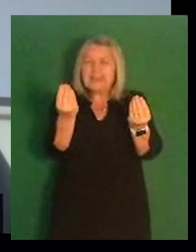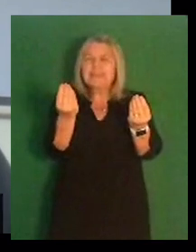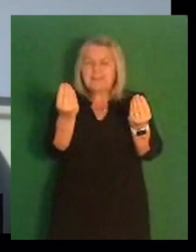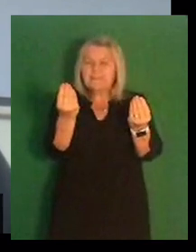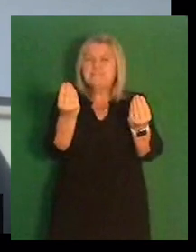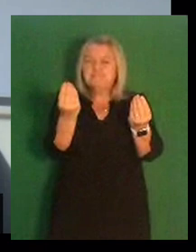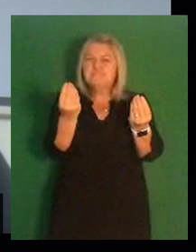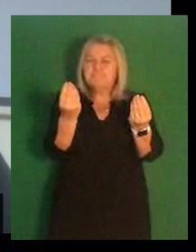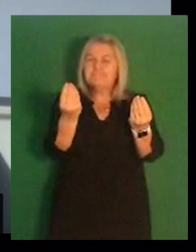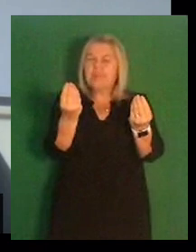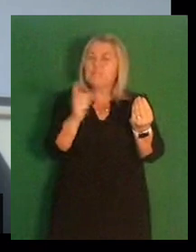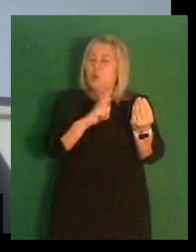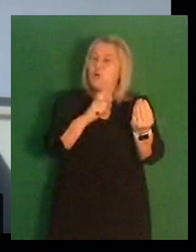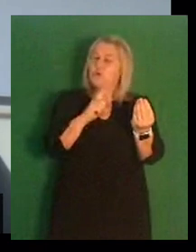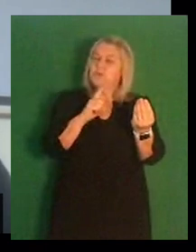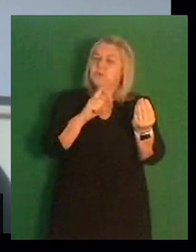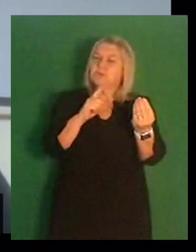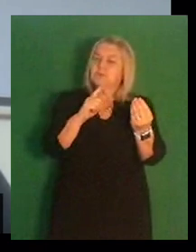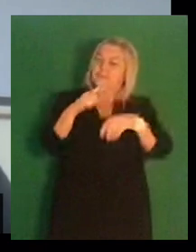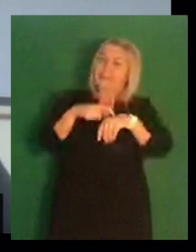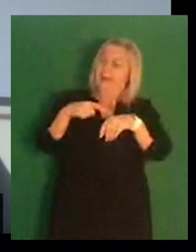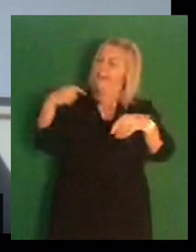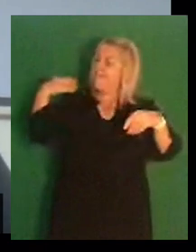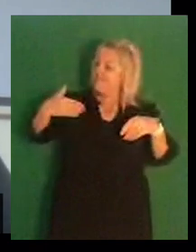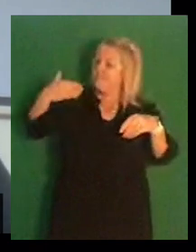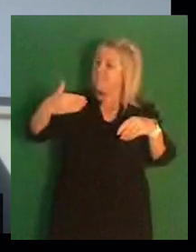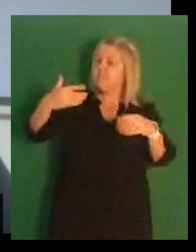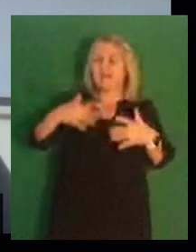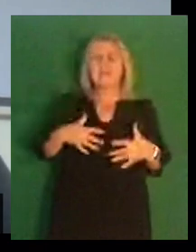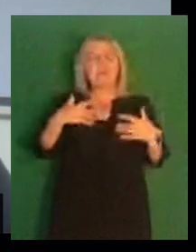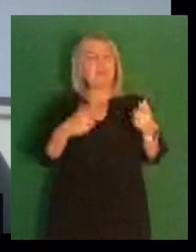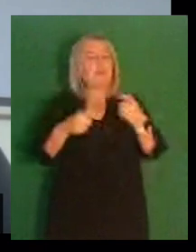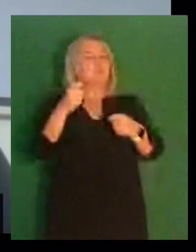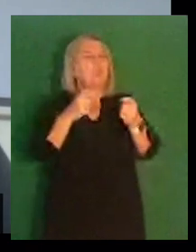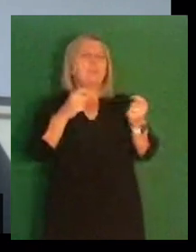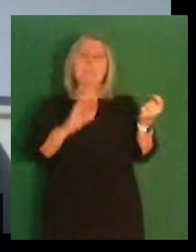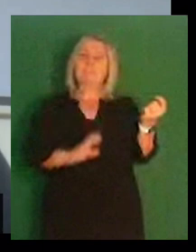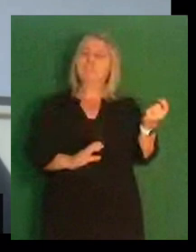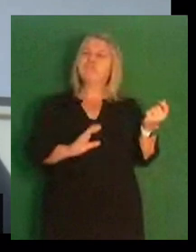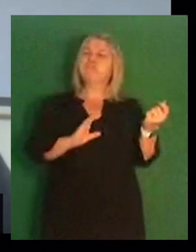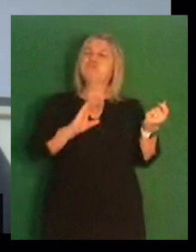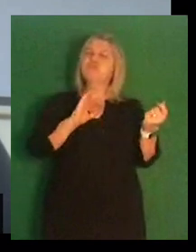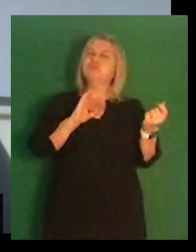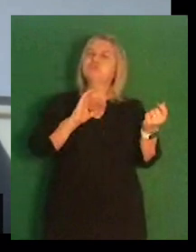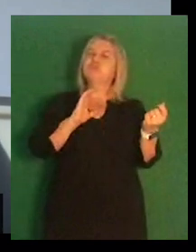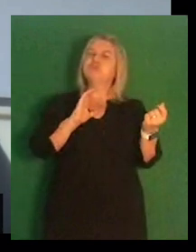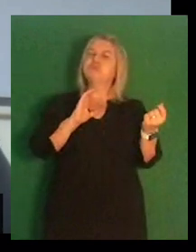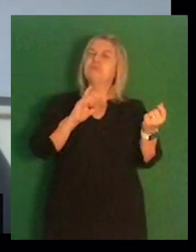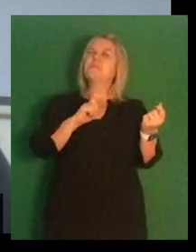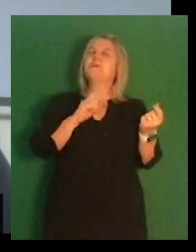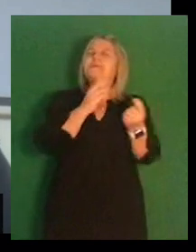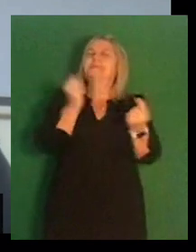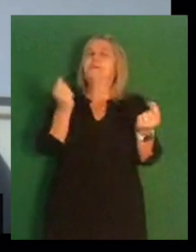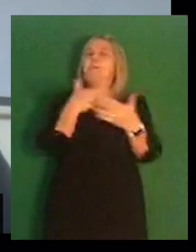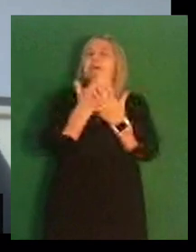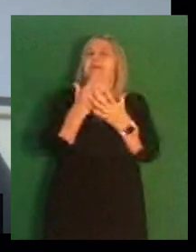as the time has gone on, we have felt more confident about letting go of some of the elements of theatre in order